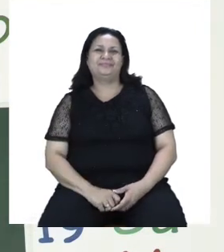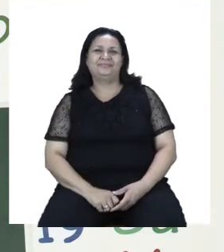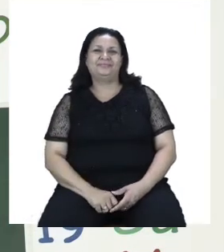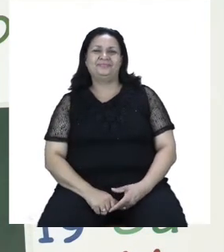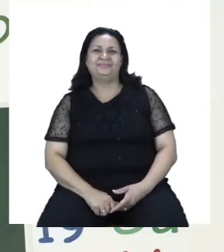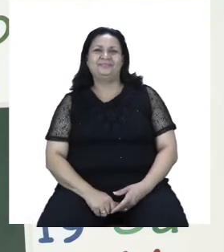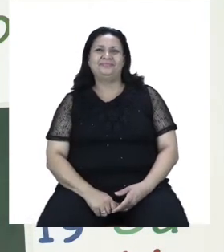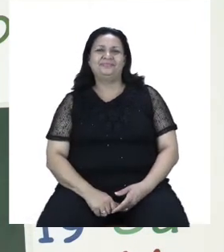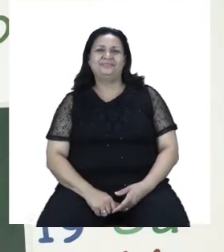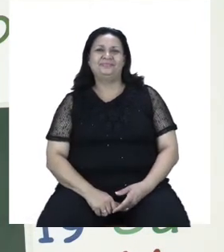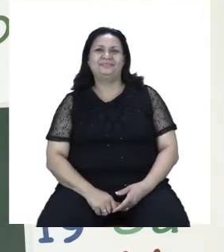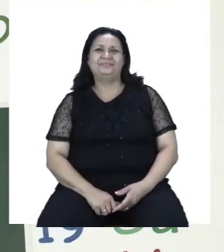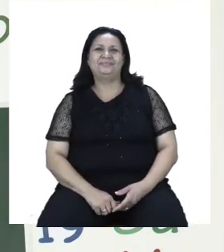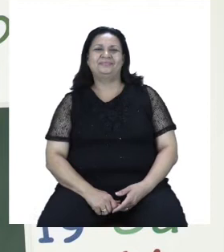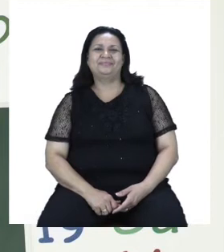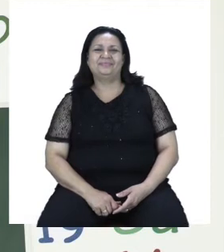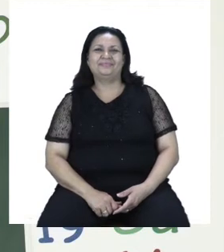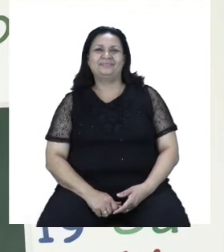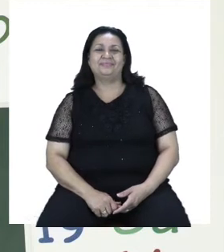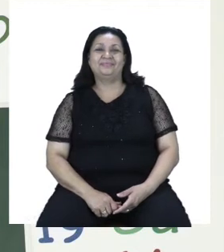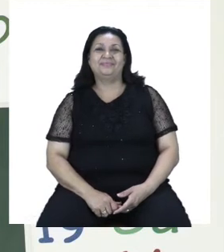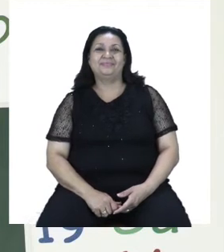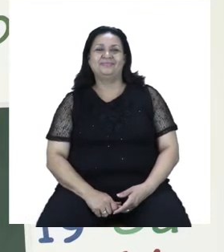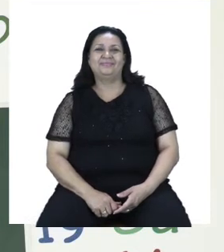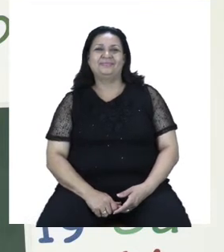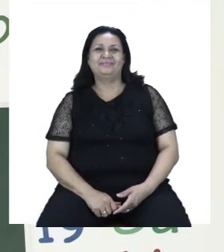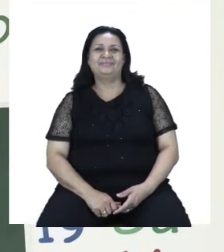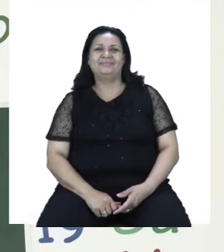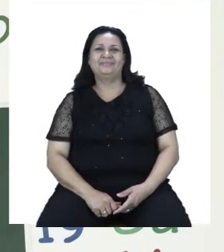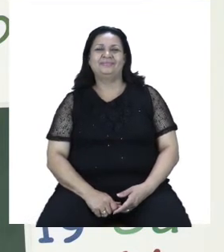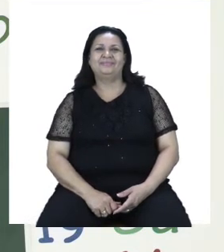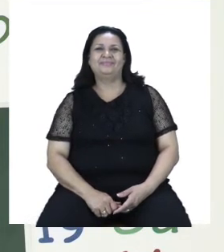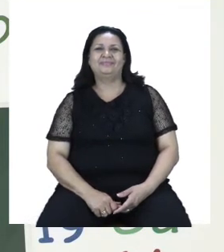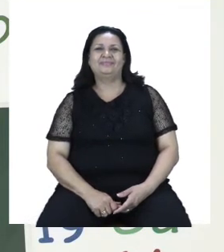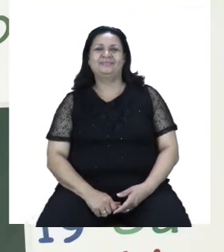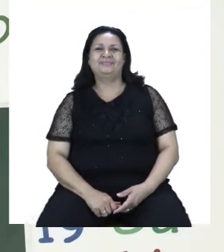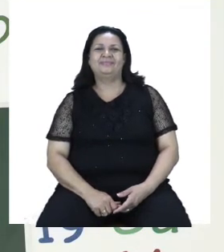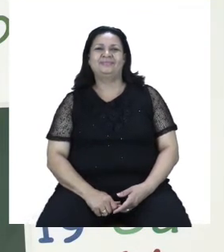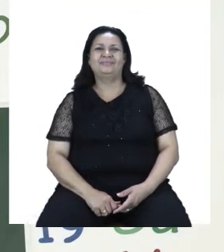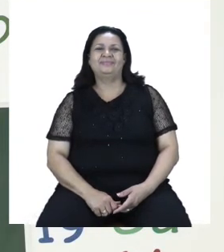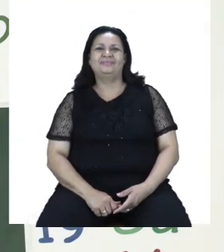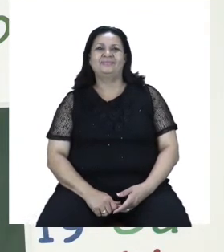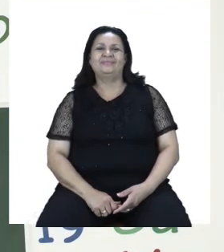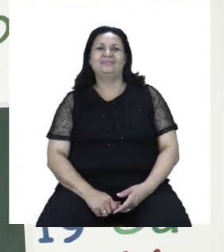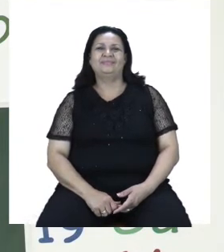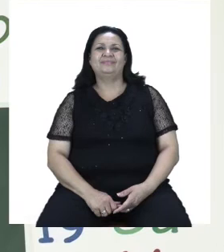M. Then I have an A in my name. So I'm going to